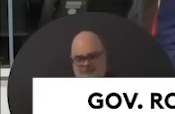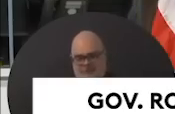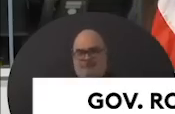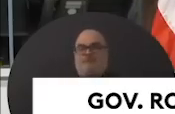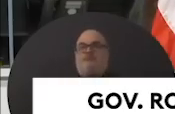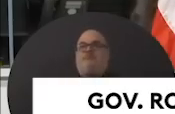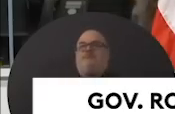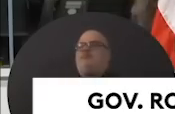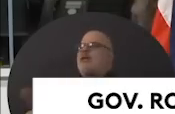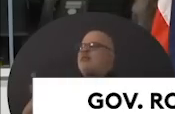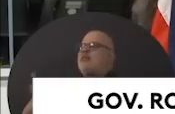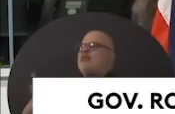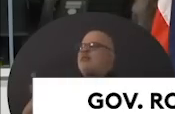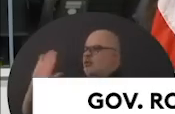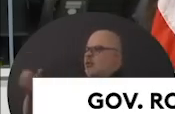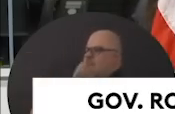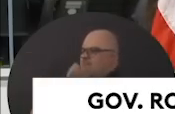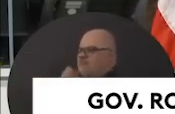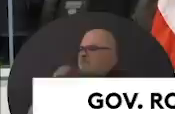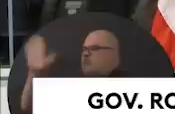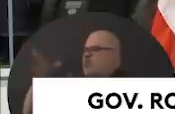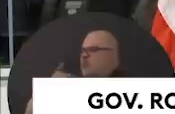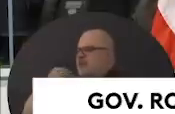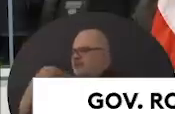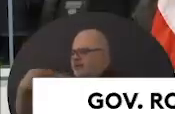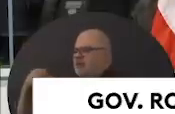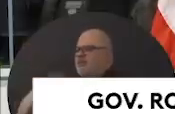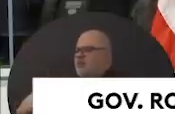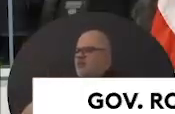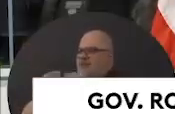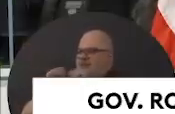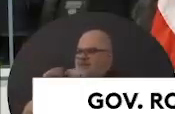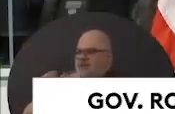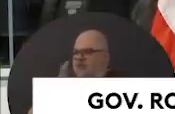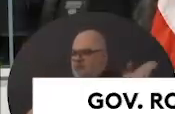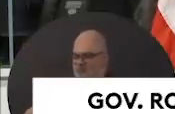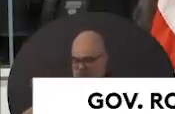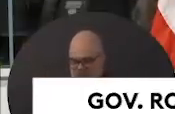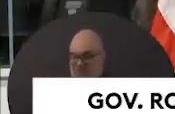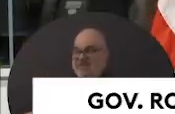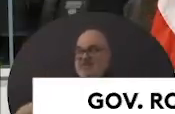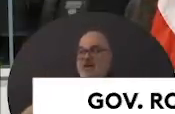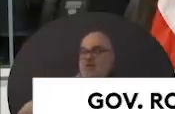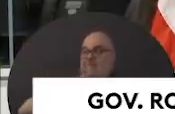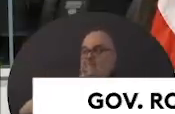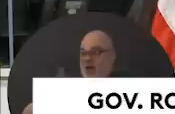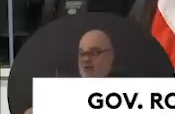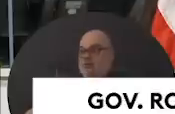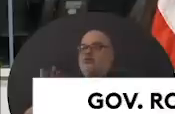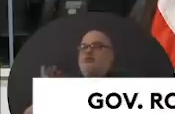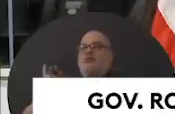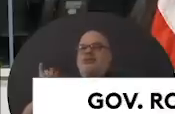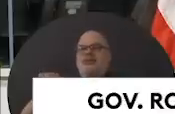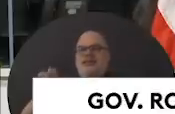Thank you, Governor, for your steadfast leadership support to the division as we continue the preparations and our response to Tropical Storm Ian.